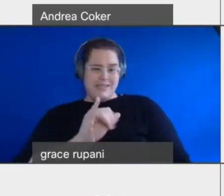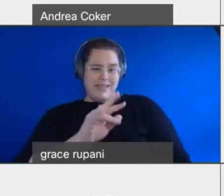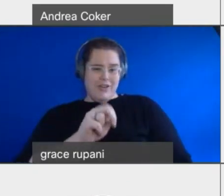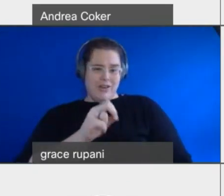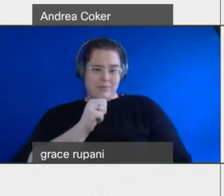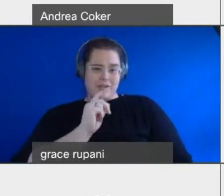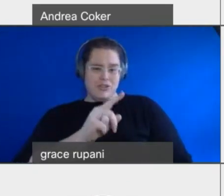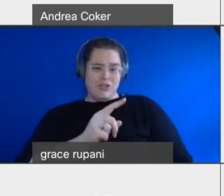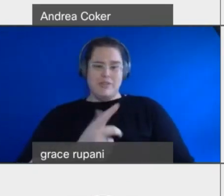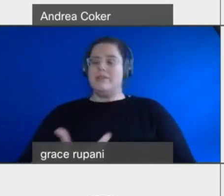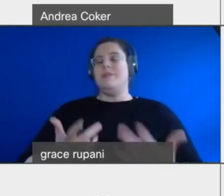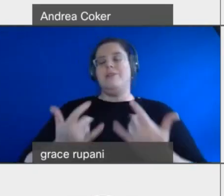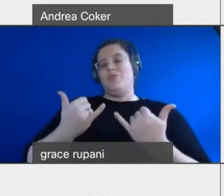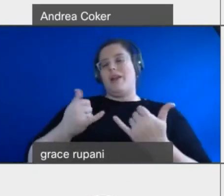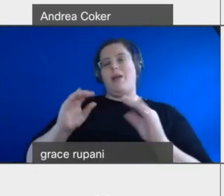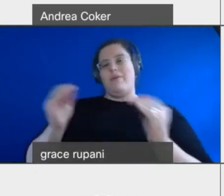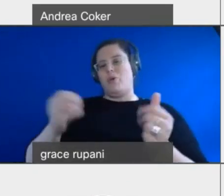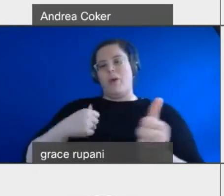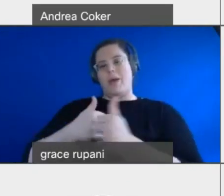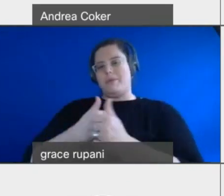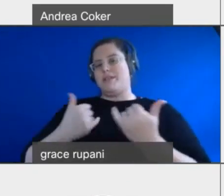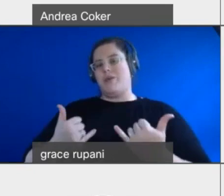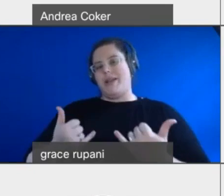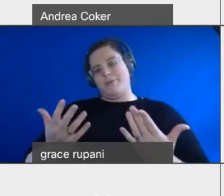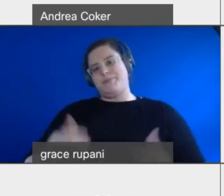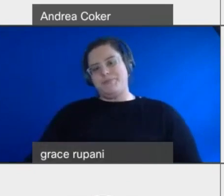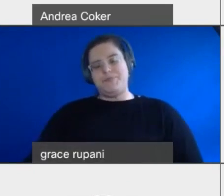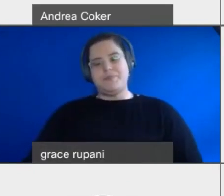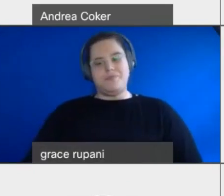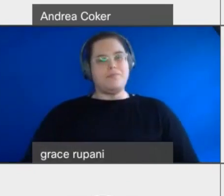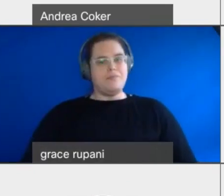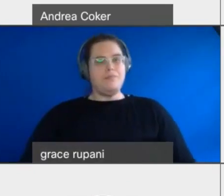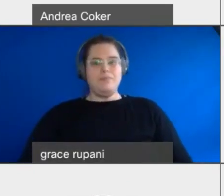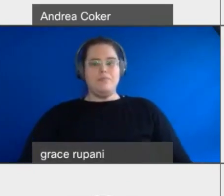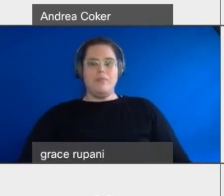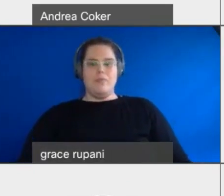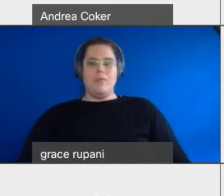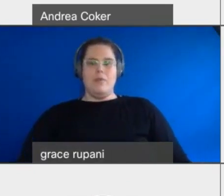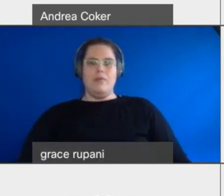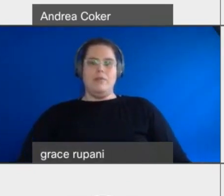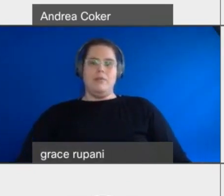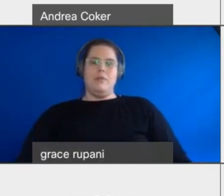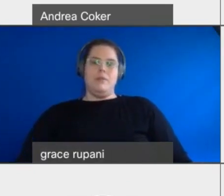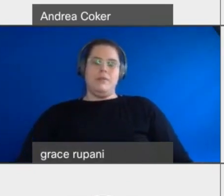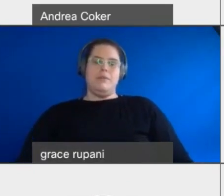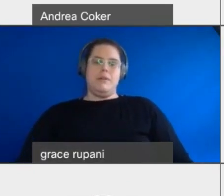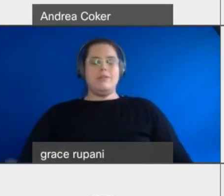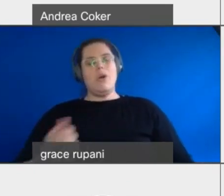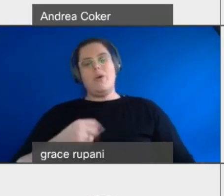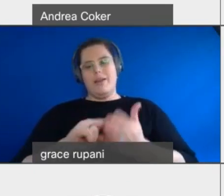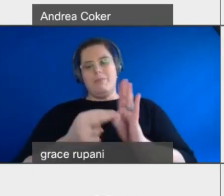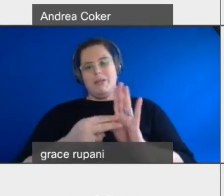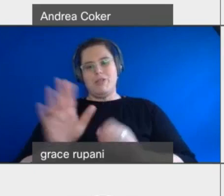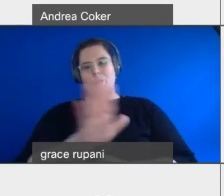I don't have anything further. That's it. Yeah. So that's really, your physician likely would have heard from